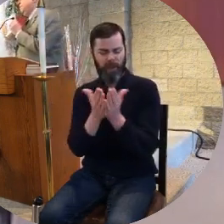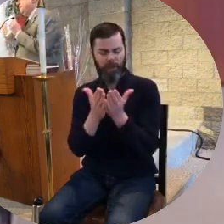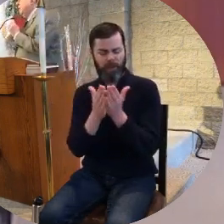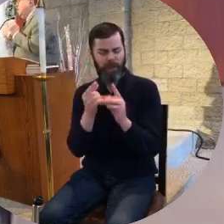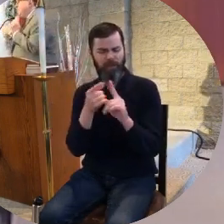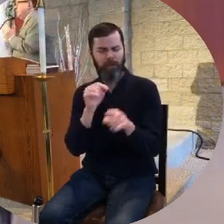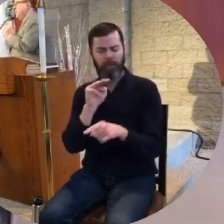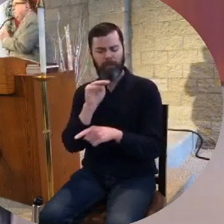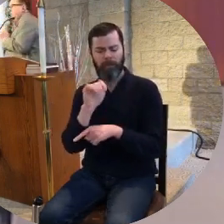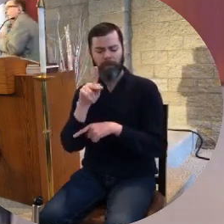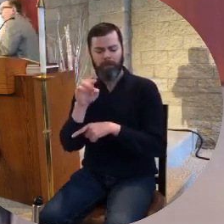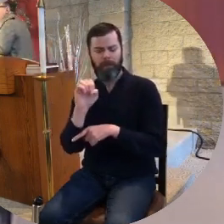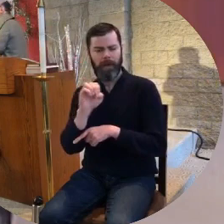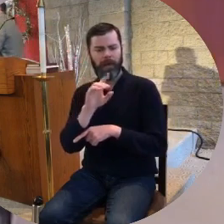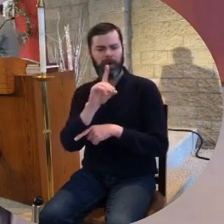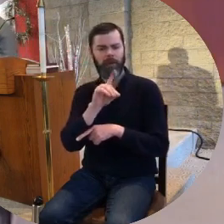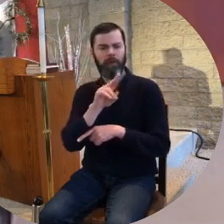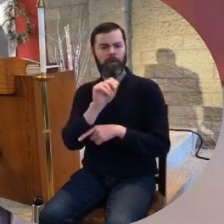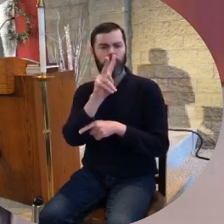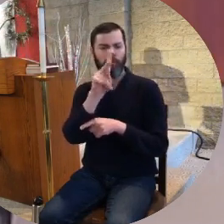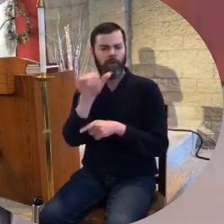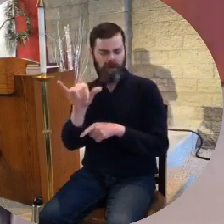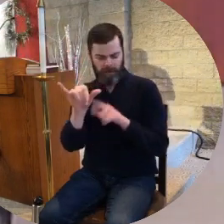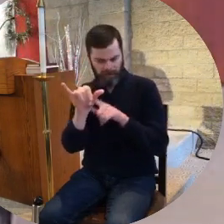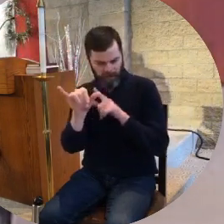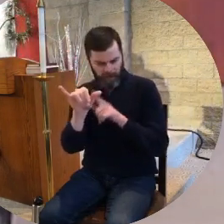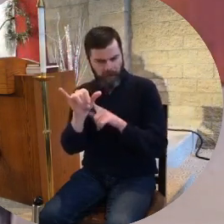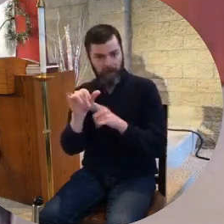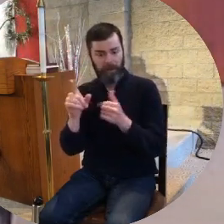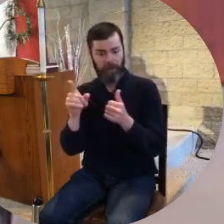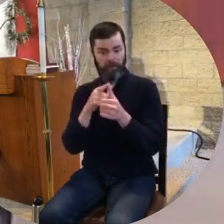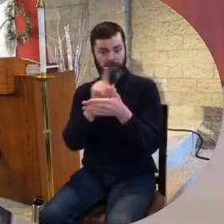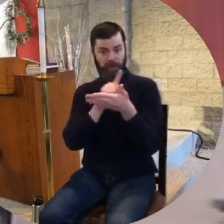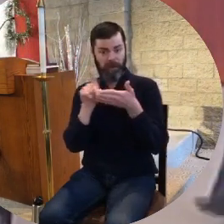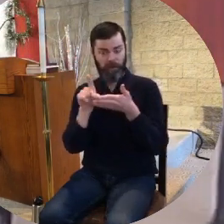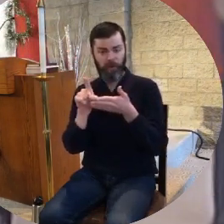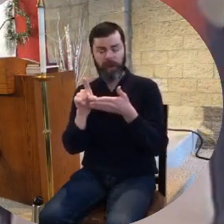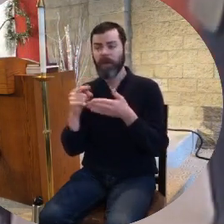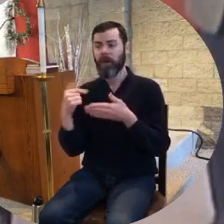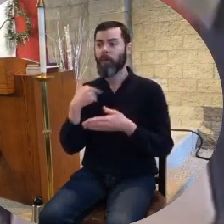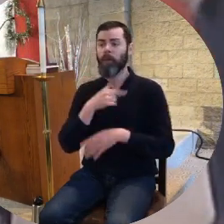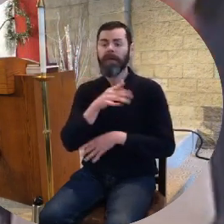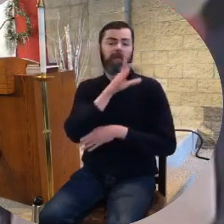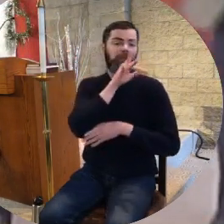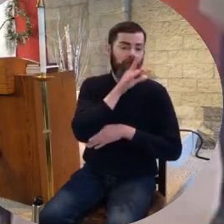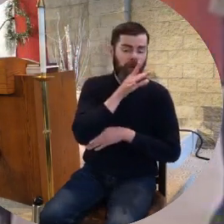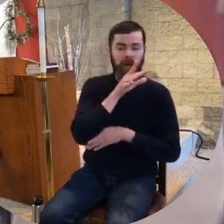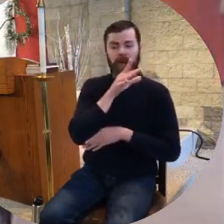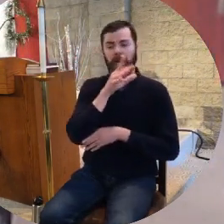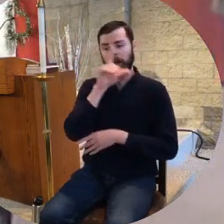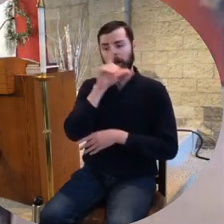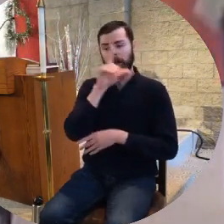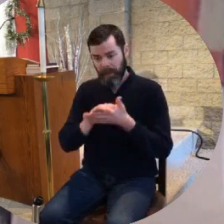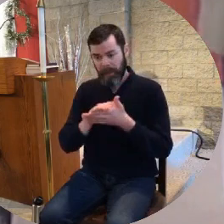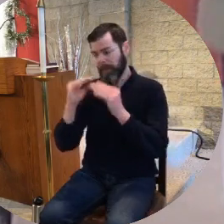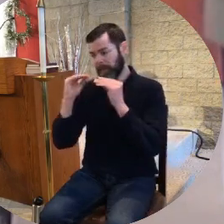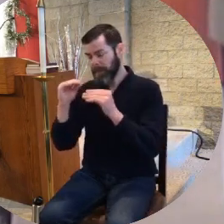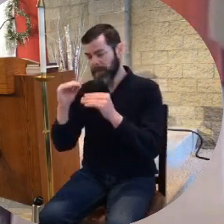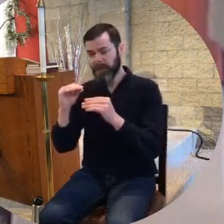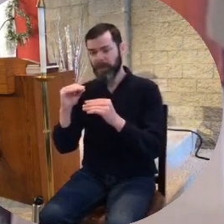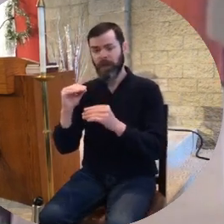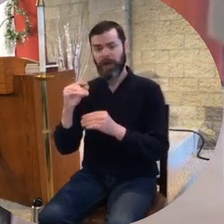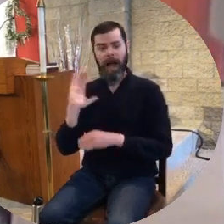weeks. The first thing that we covered, you might remember, was that we taught and we believe and we teach that thoughts are things,